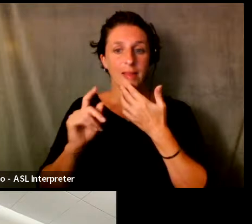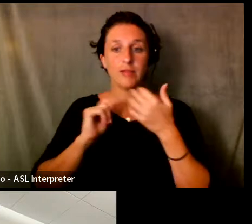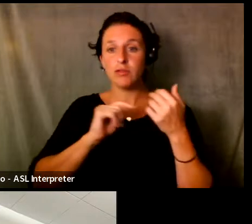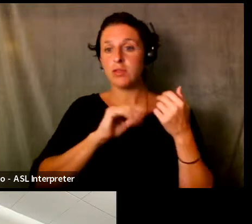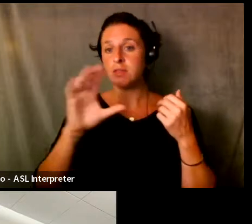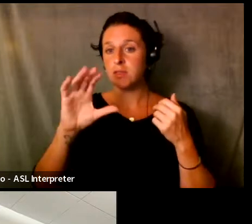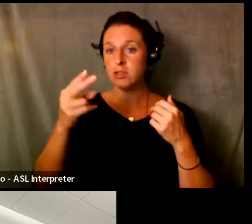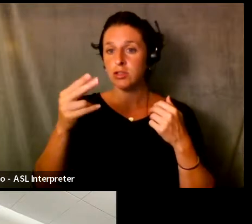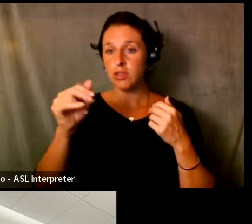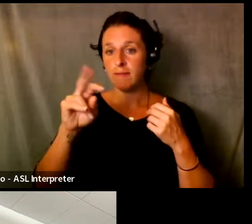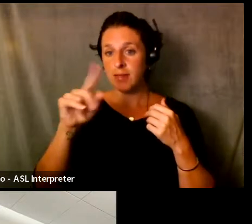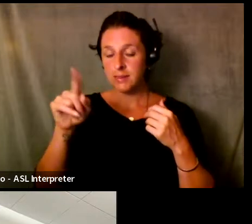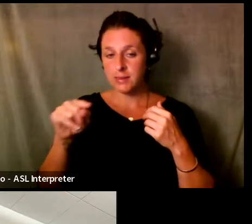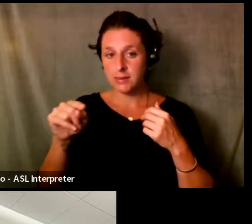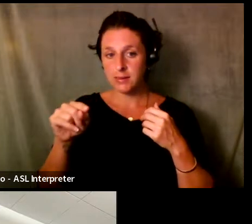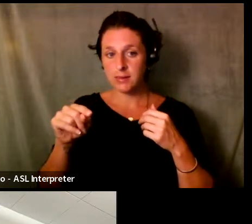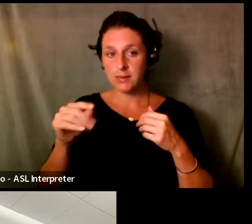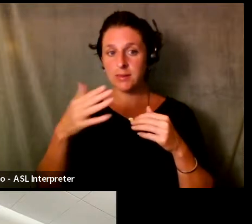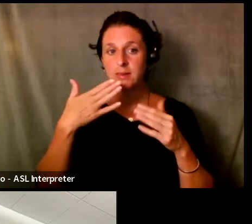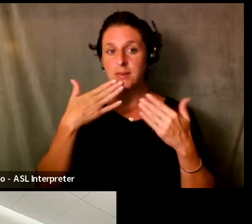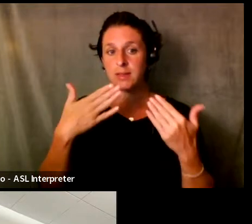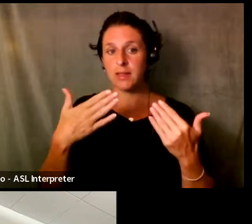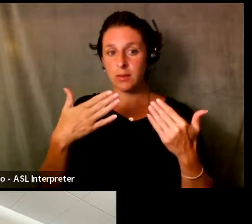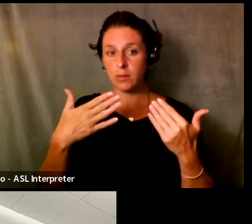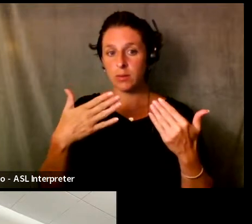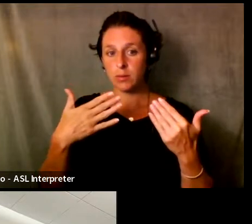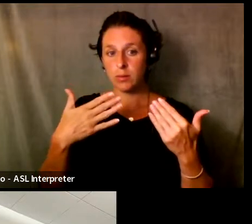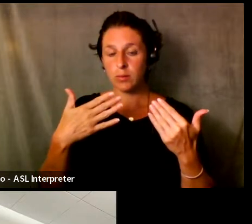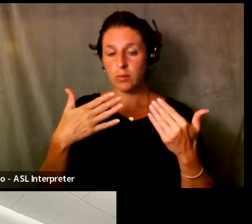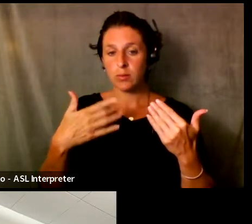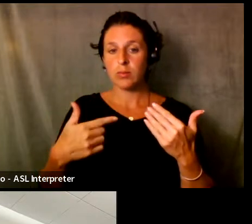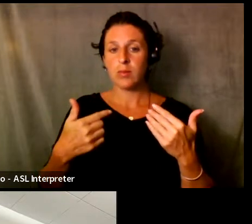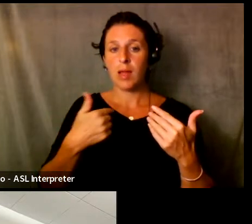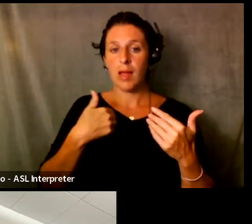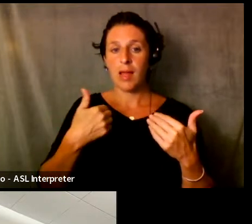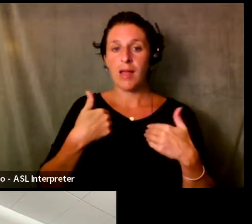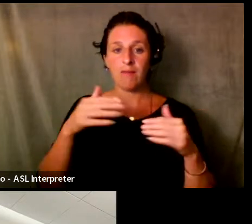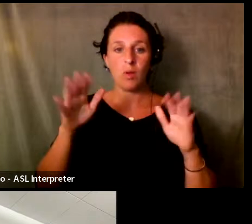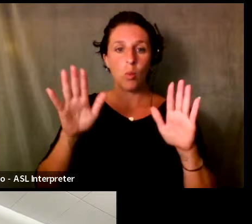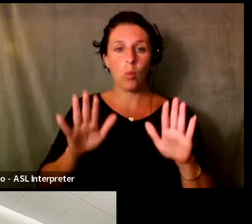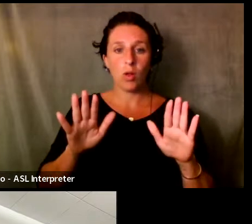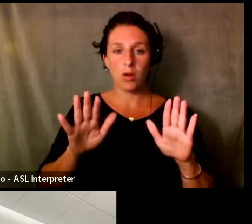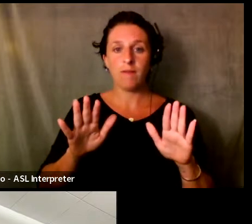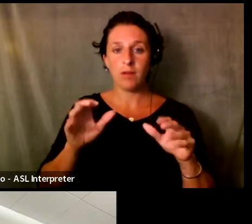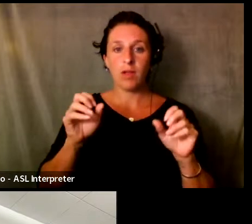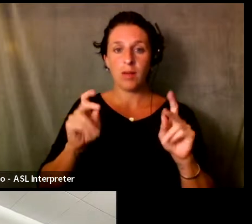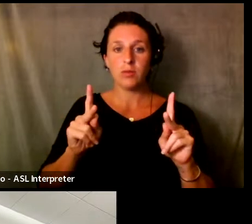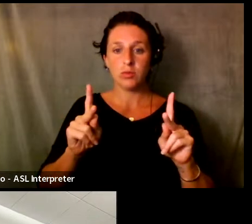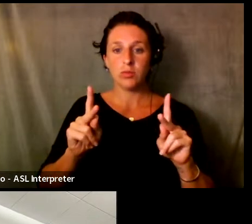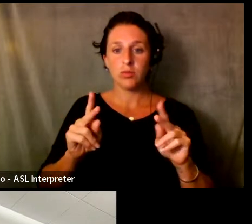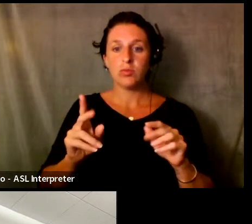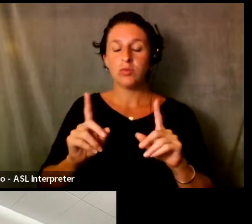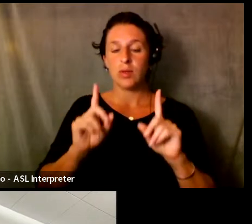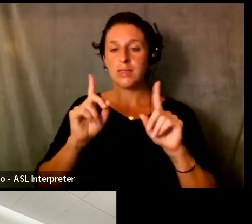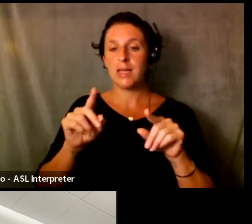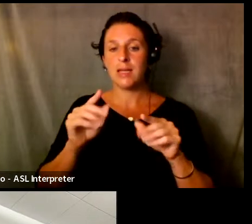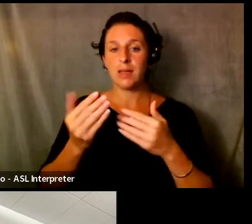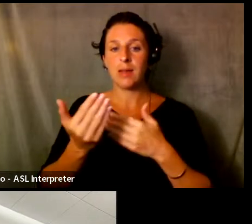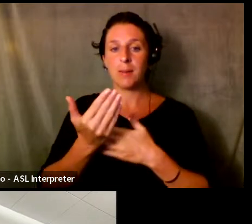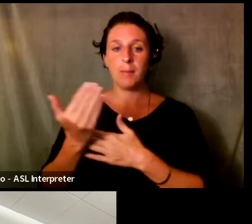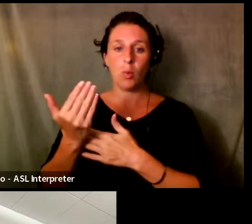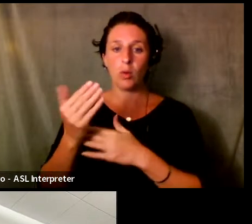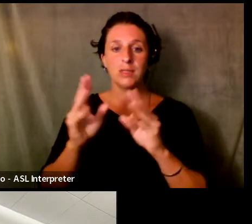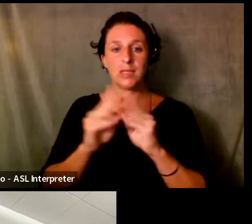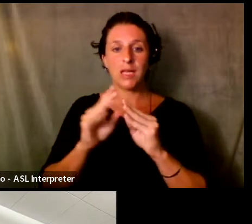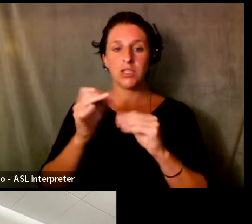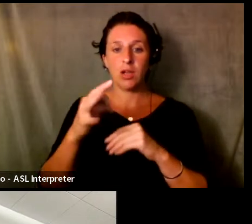Chavez. Thank you. I had the wonderful opportunity of attending the morning session of day one.